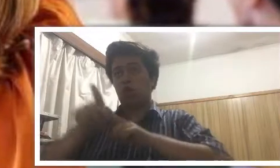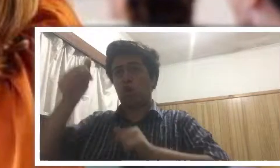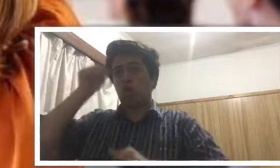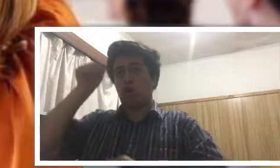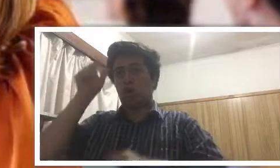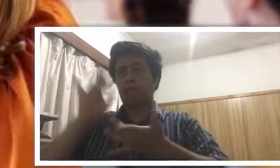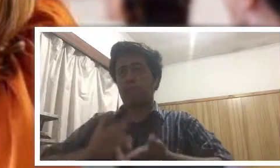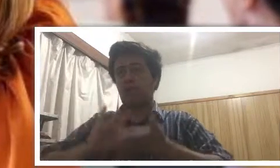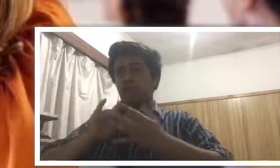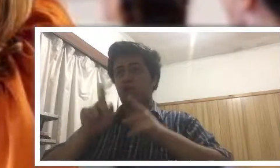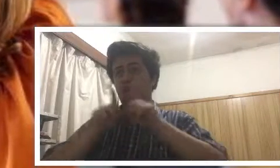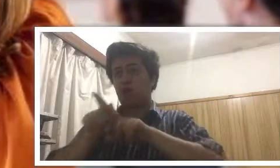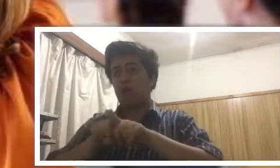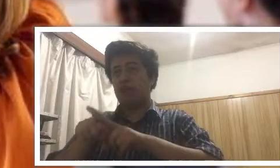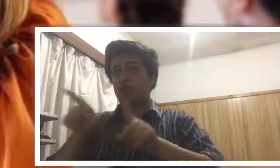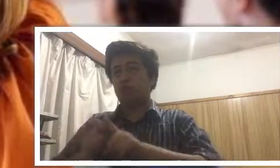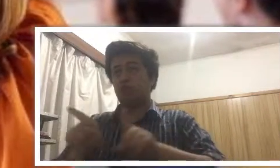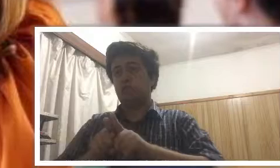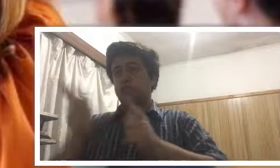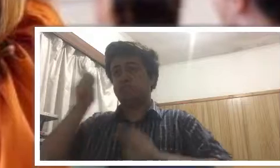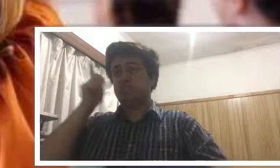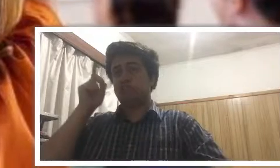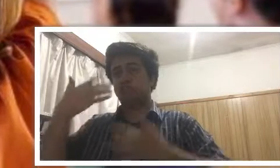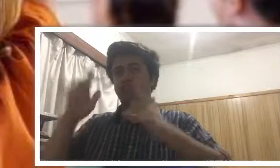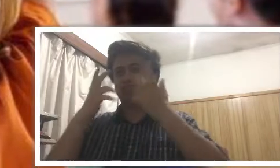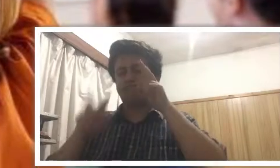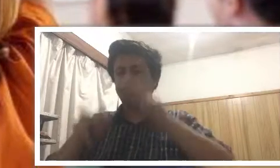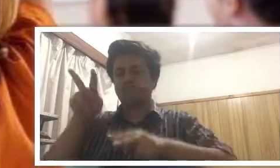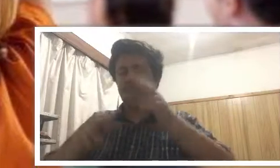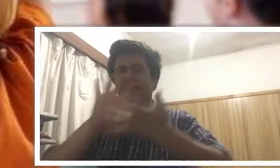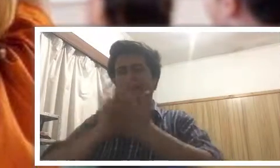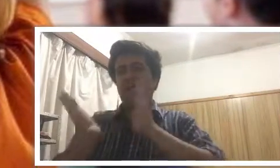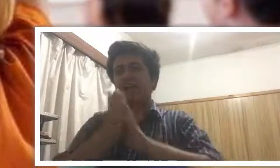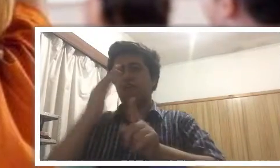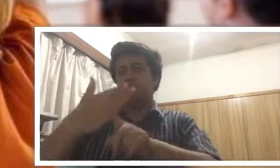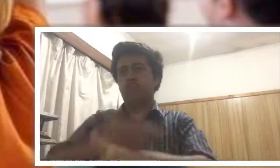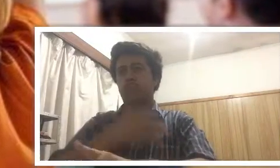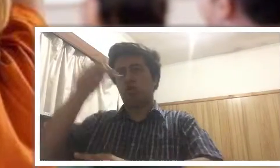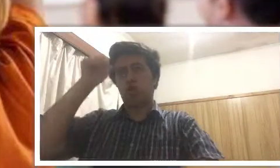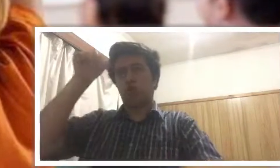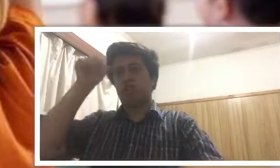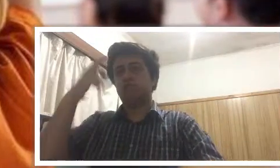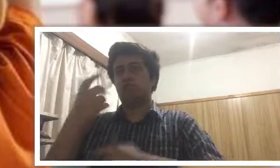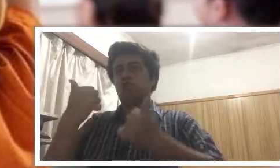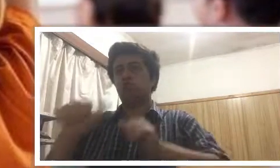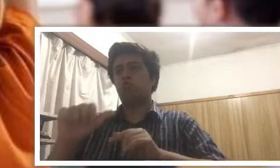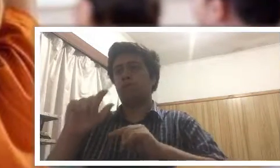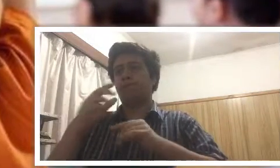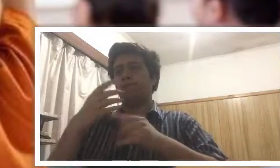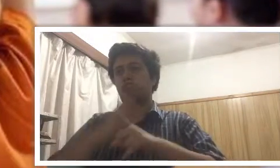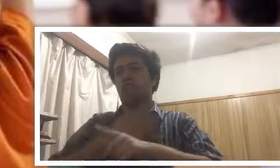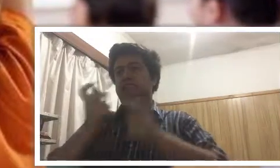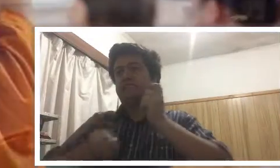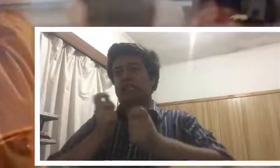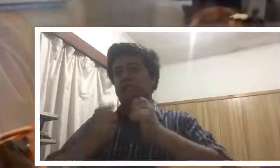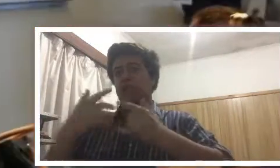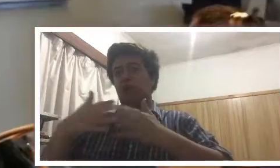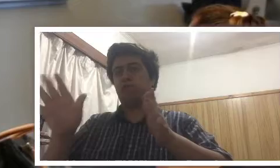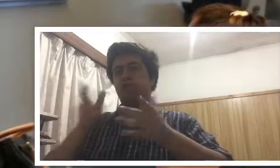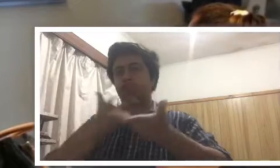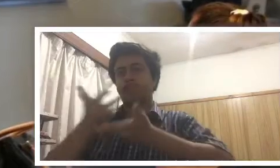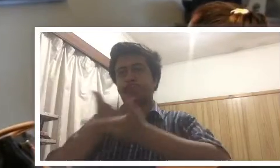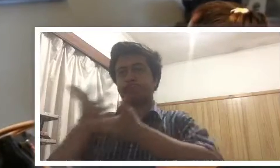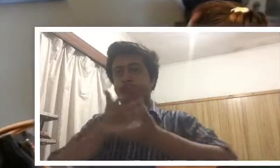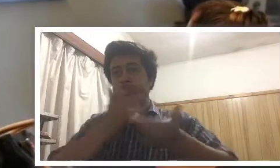the Australian Curriculum Assessment and Reporting Authority. These types of assessments involve a